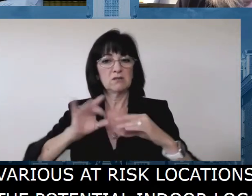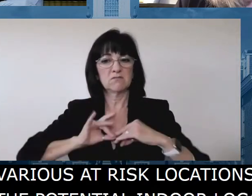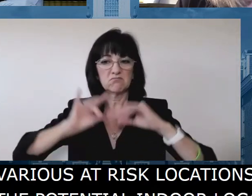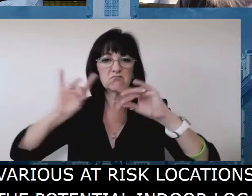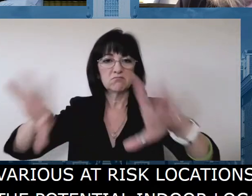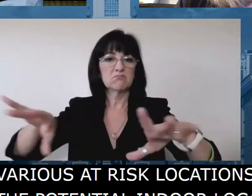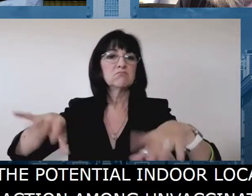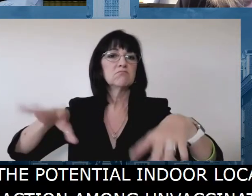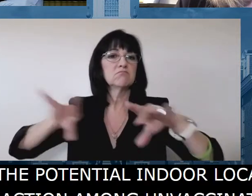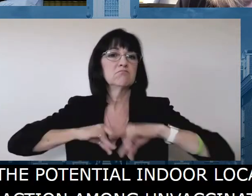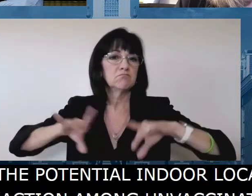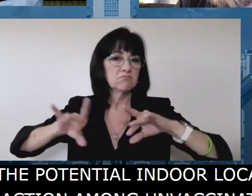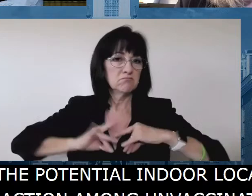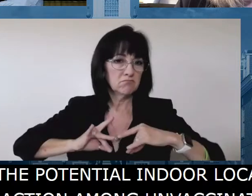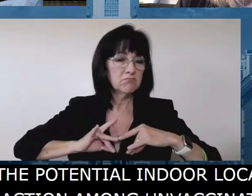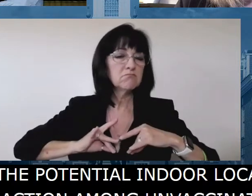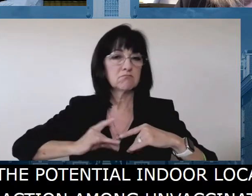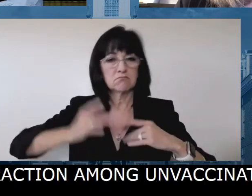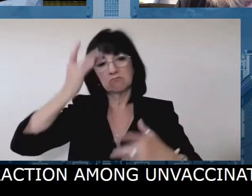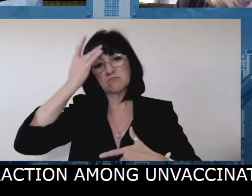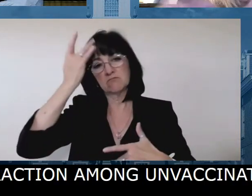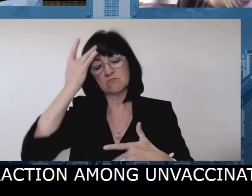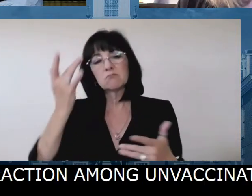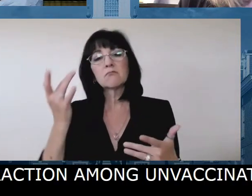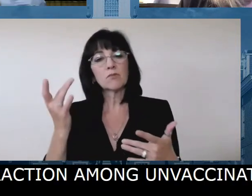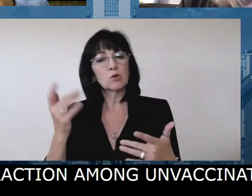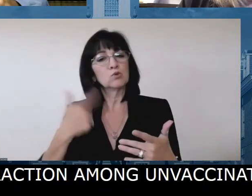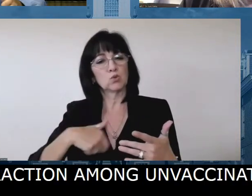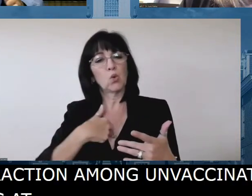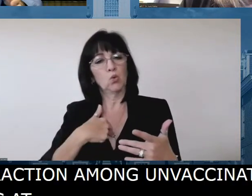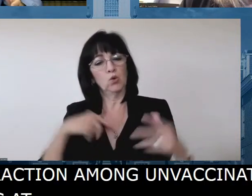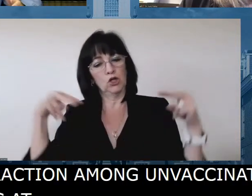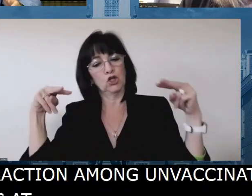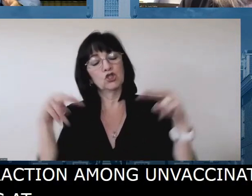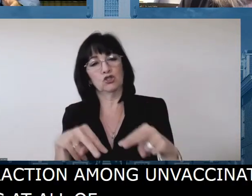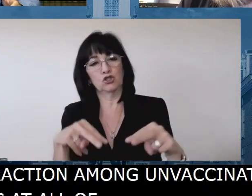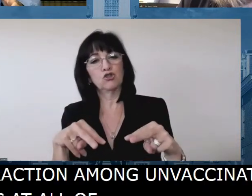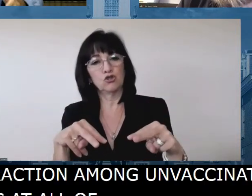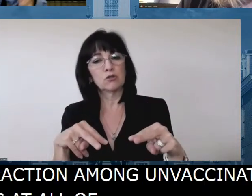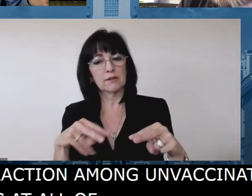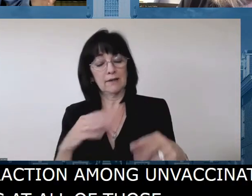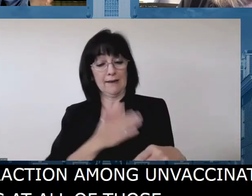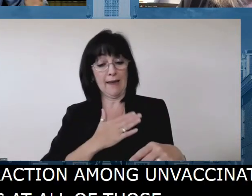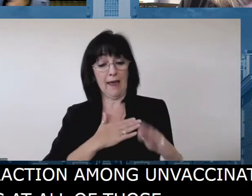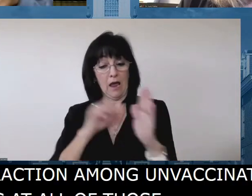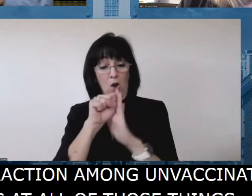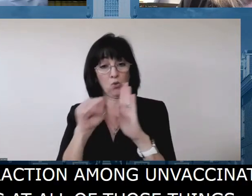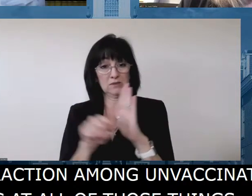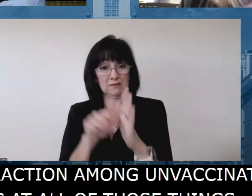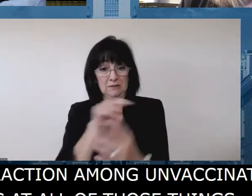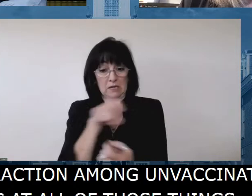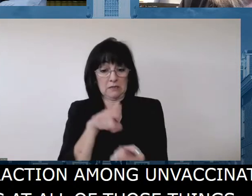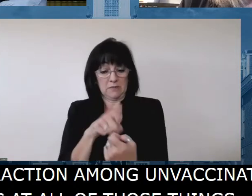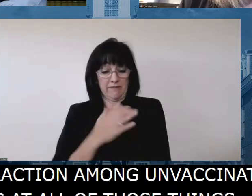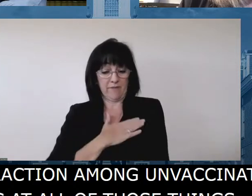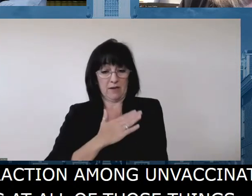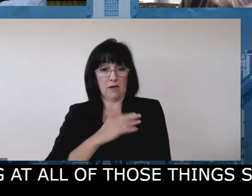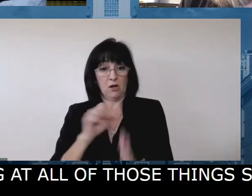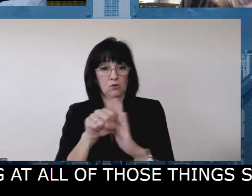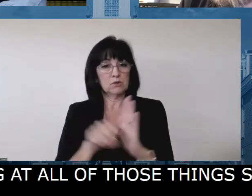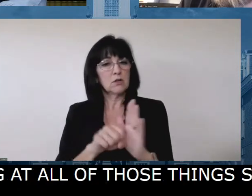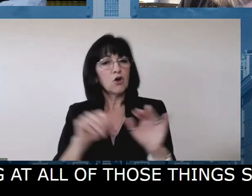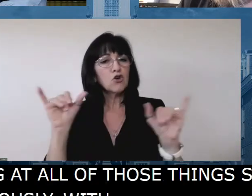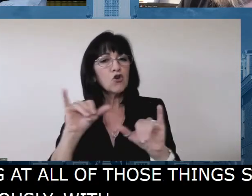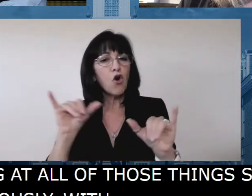folks. So yeah, we're looking at all of those things specific to our own state, but obviously with some eye towards